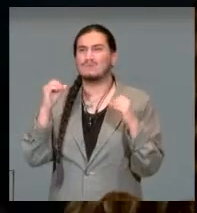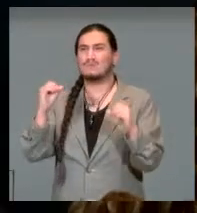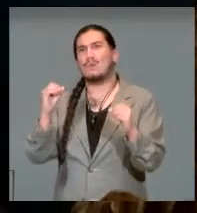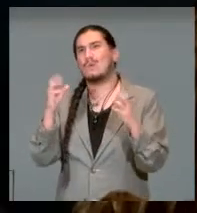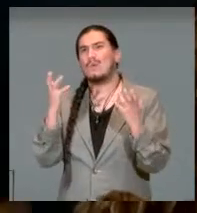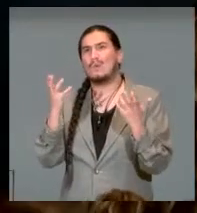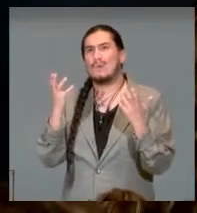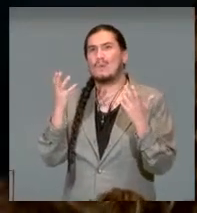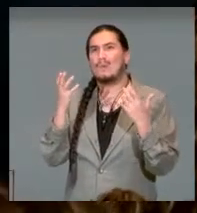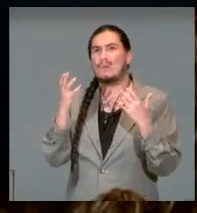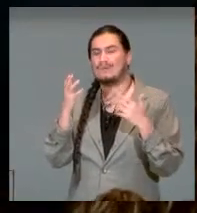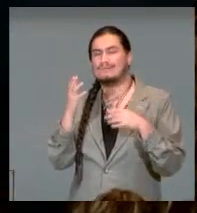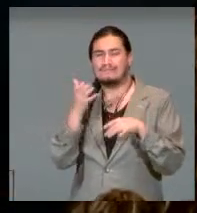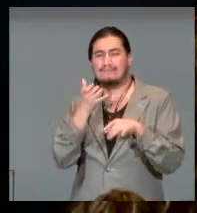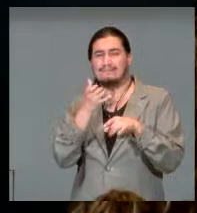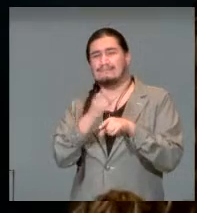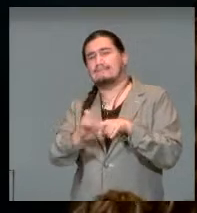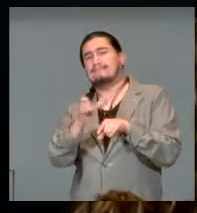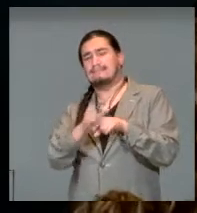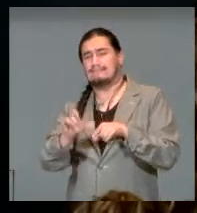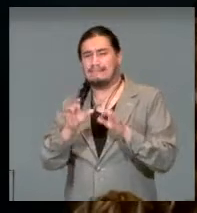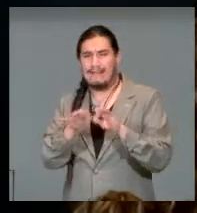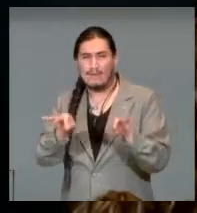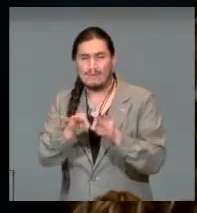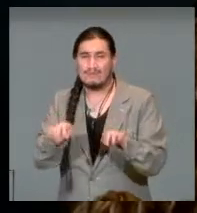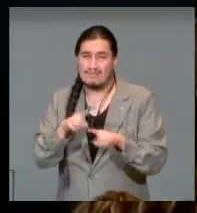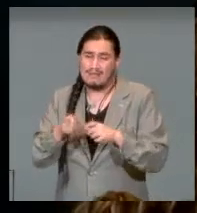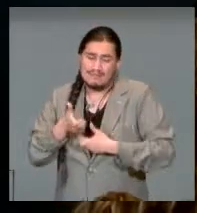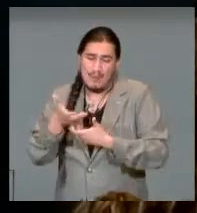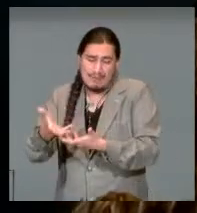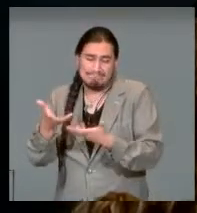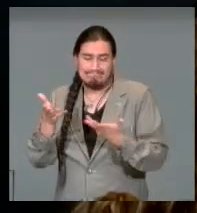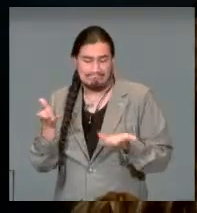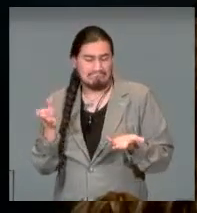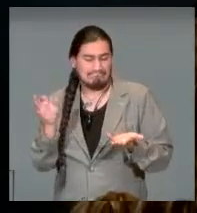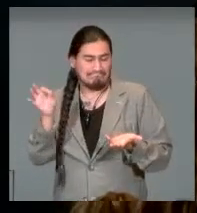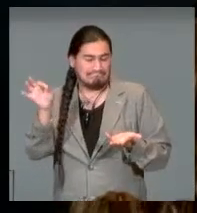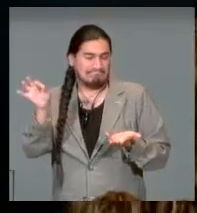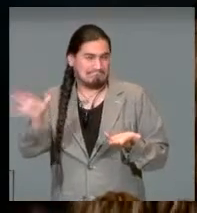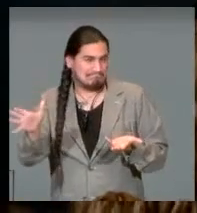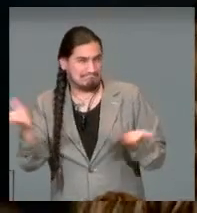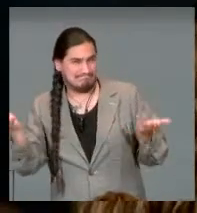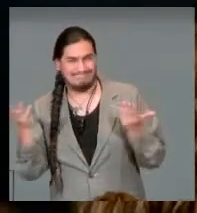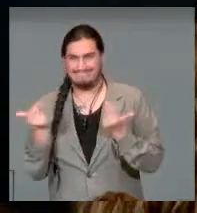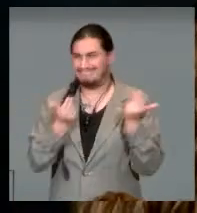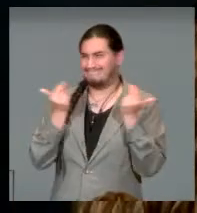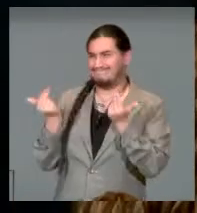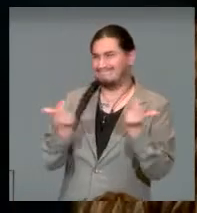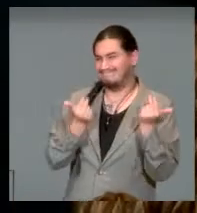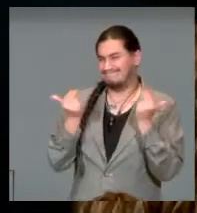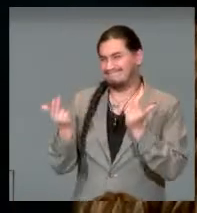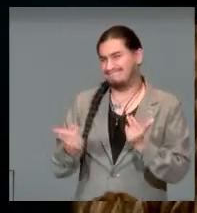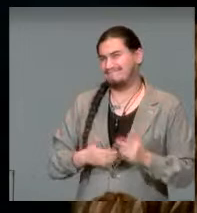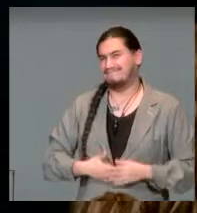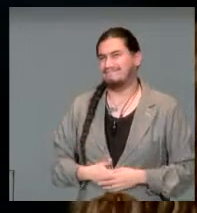there's no explicit language, but it's a poem.